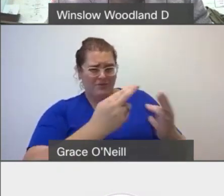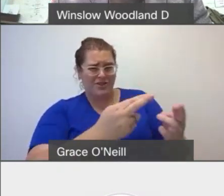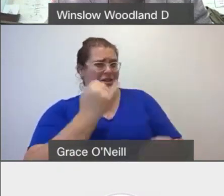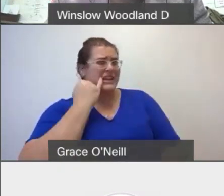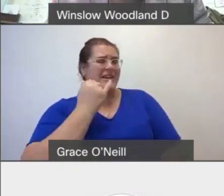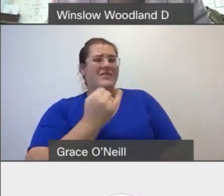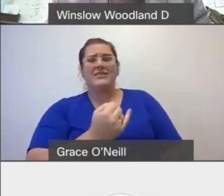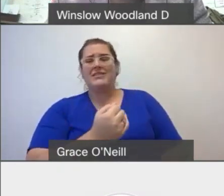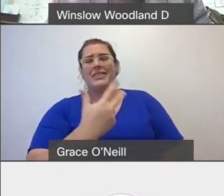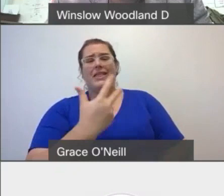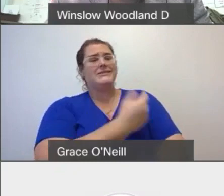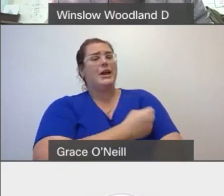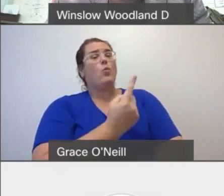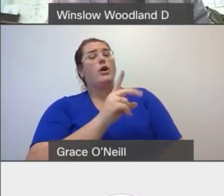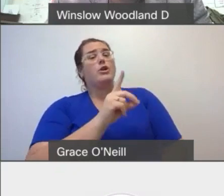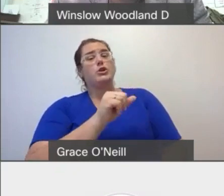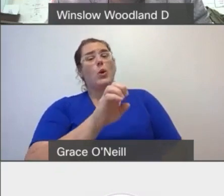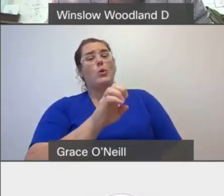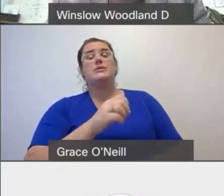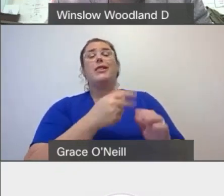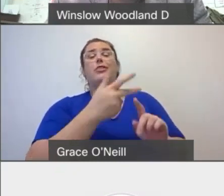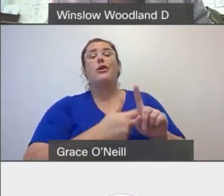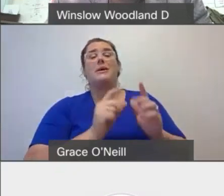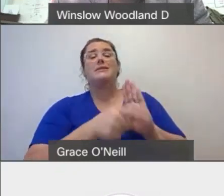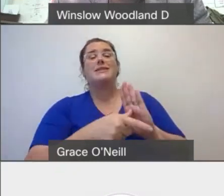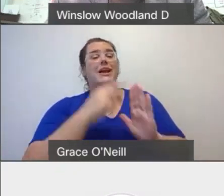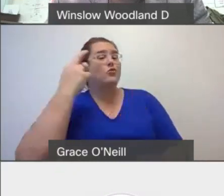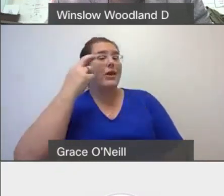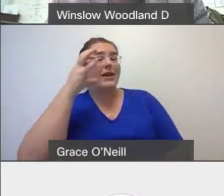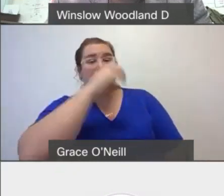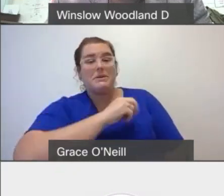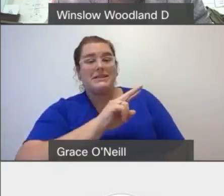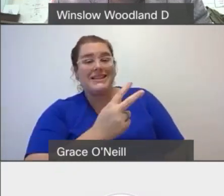missed the second for over 3 months and now wants to get fully vaccinated?